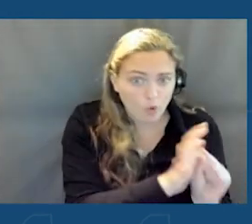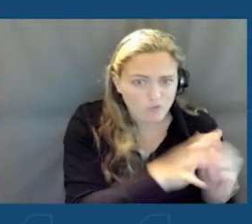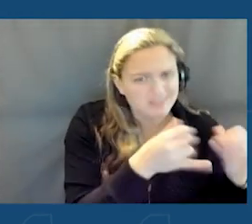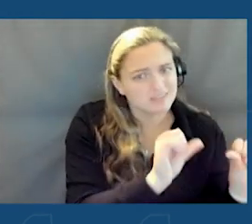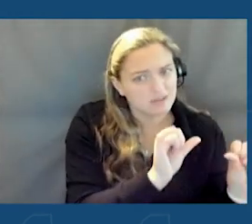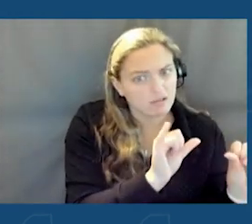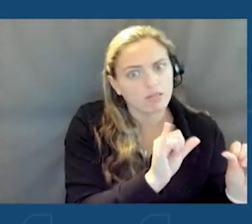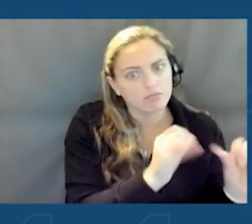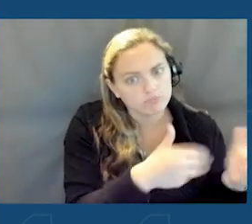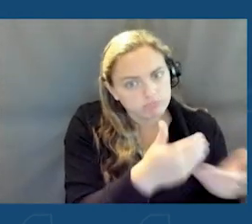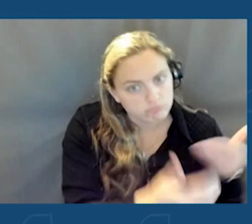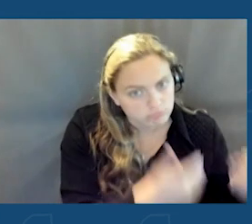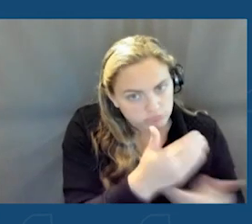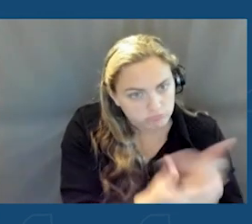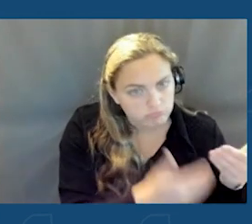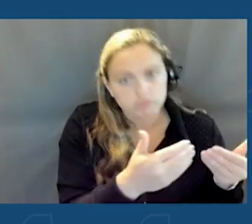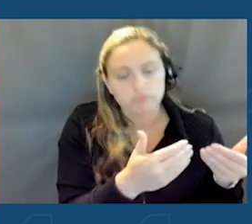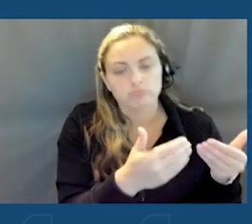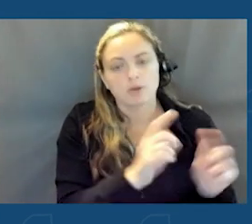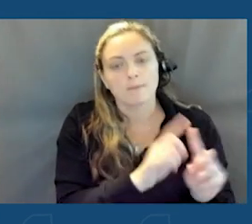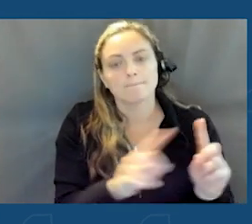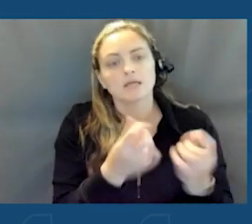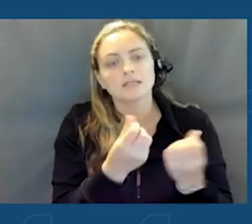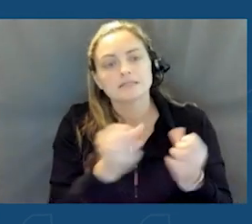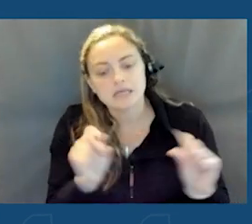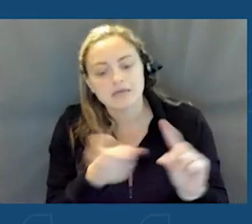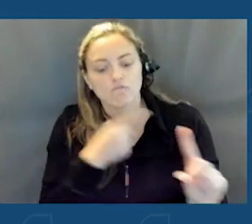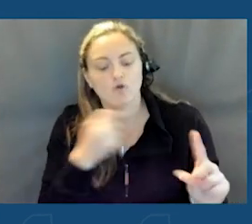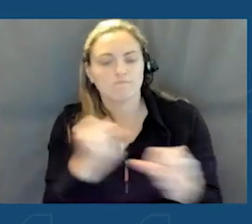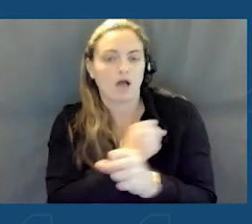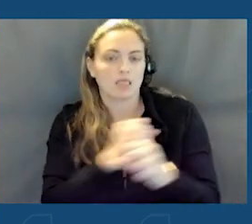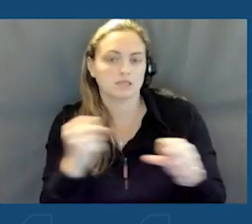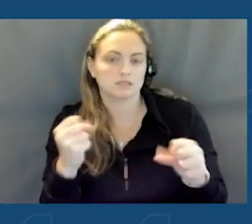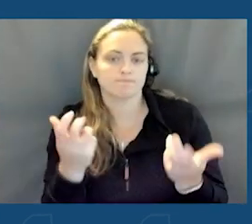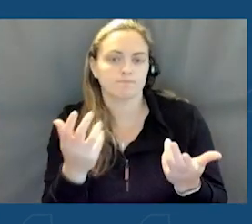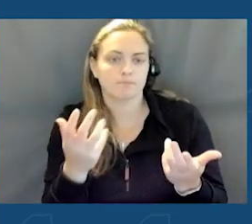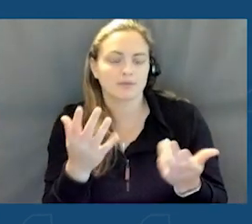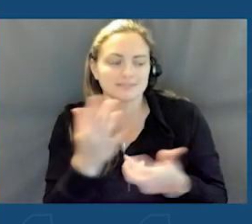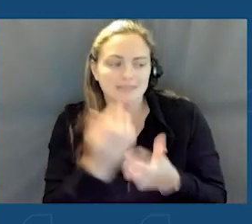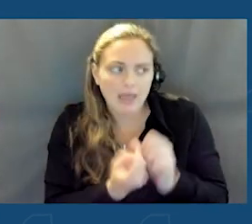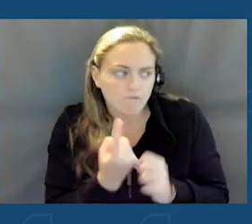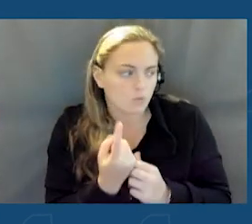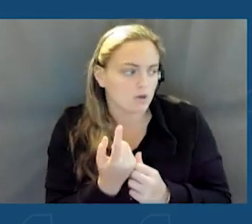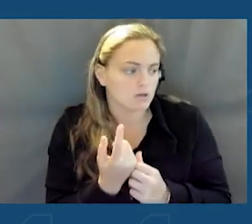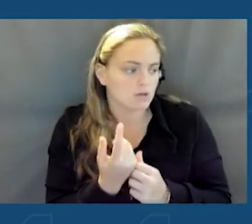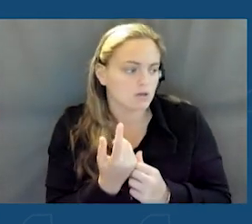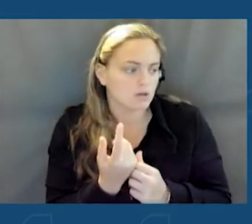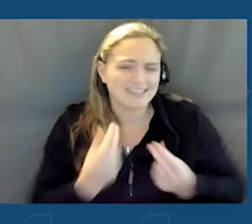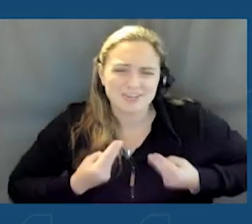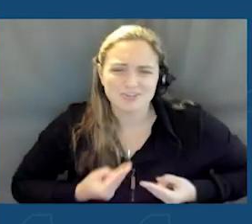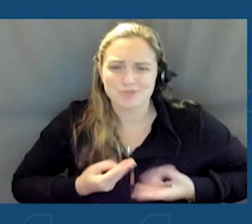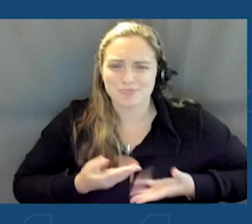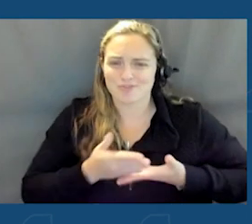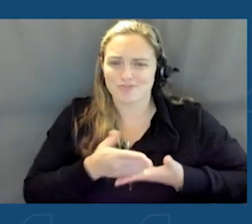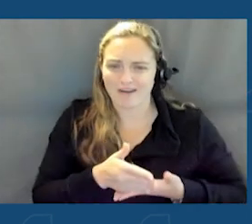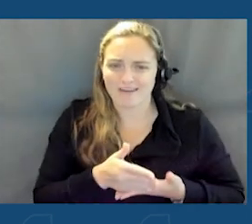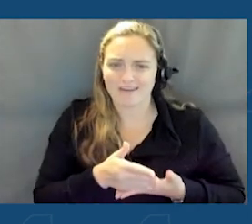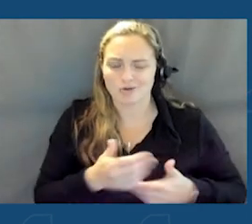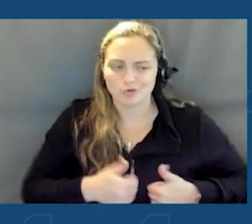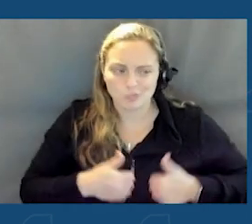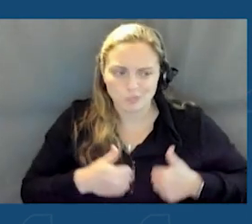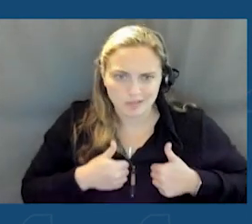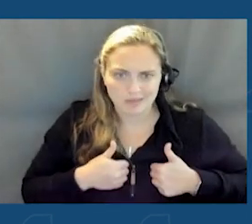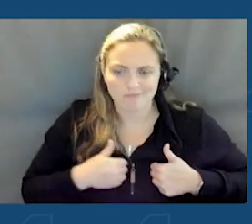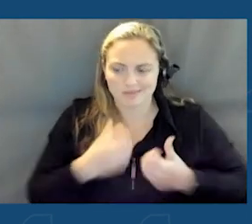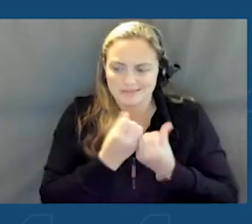from protecting their health, but also safe from violence. Because everybody has a human right to live in